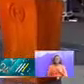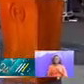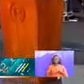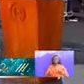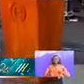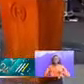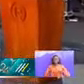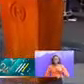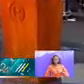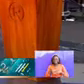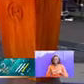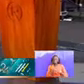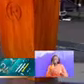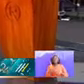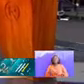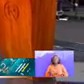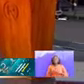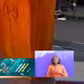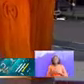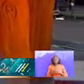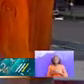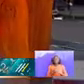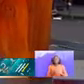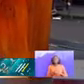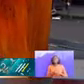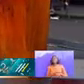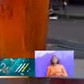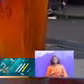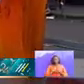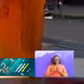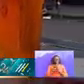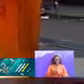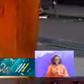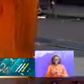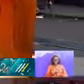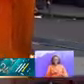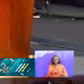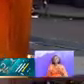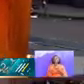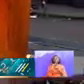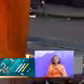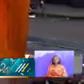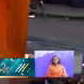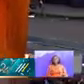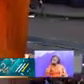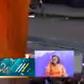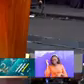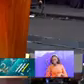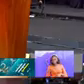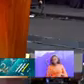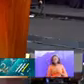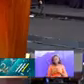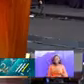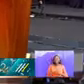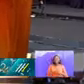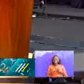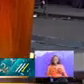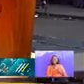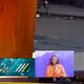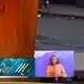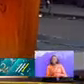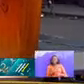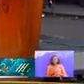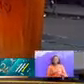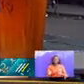your life you are not reciting it you are becoming it because the word has the power to become then you can enter the real